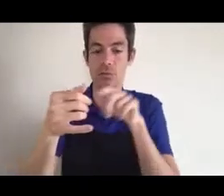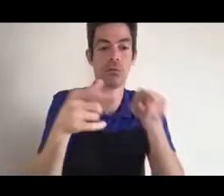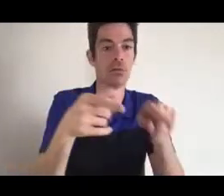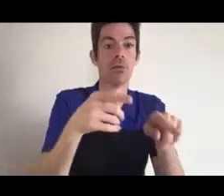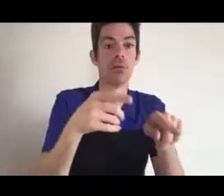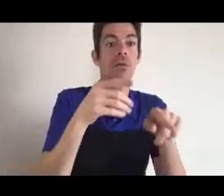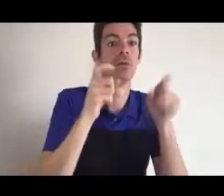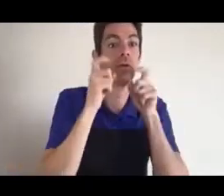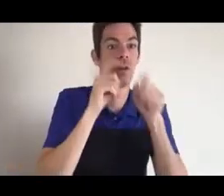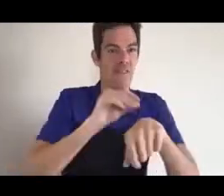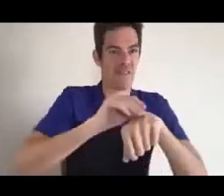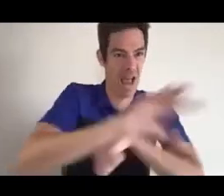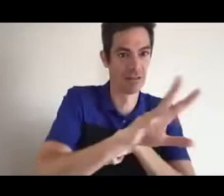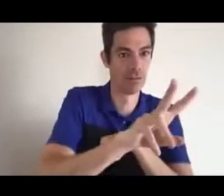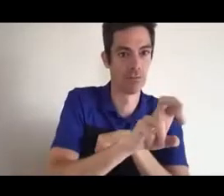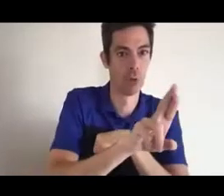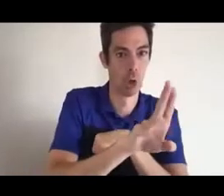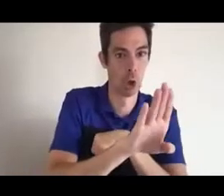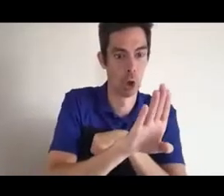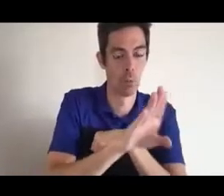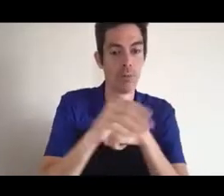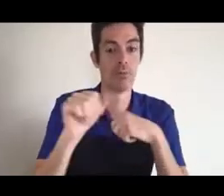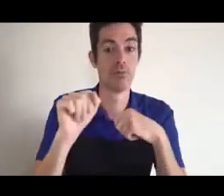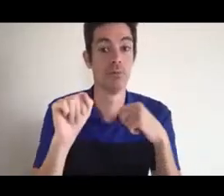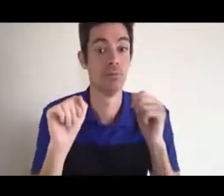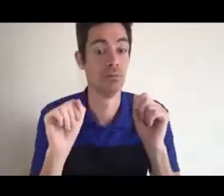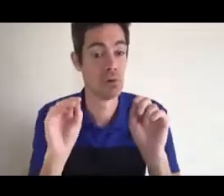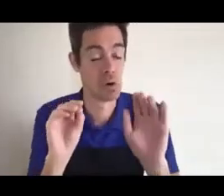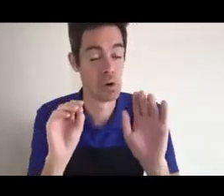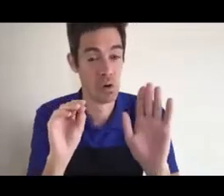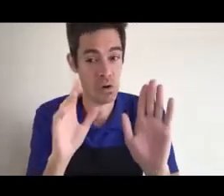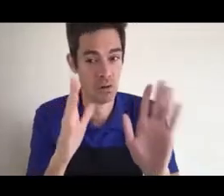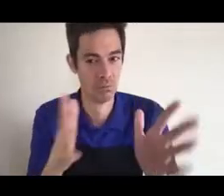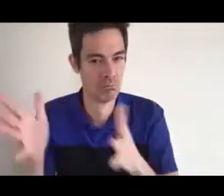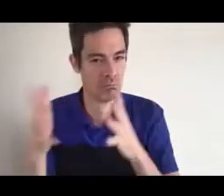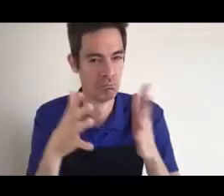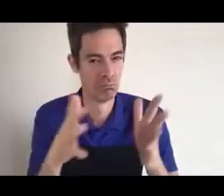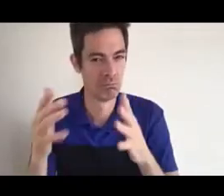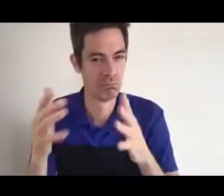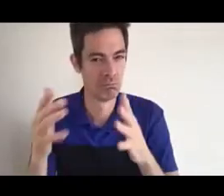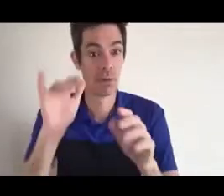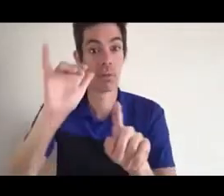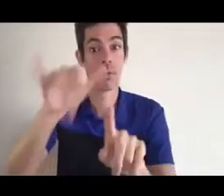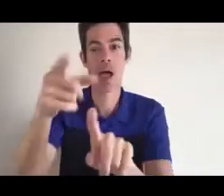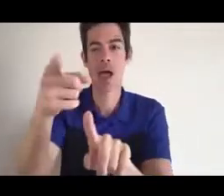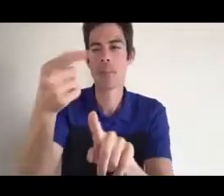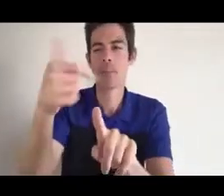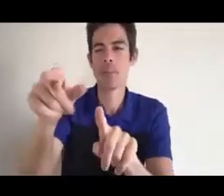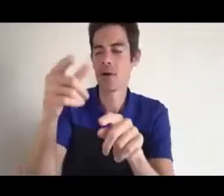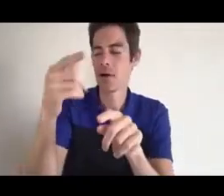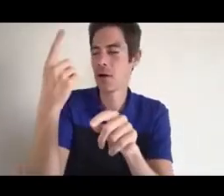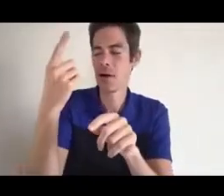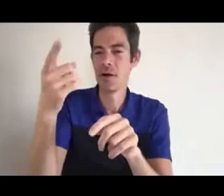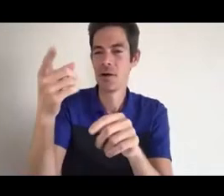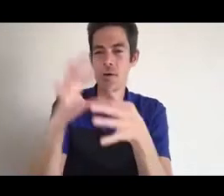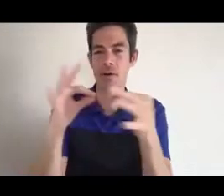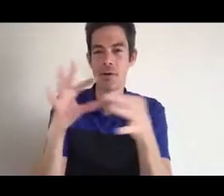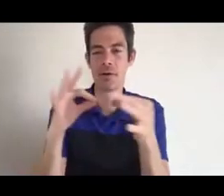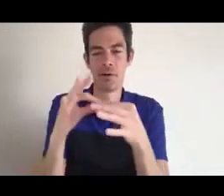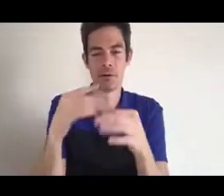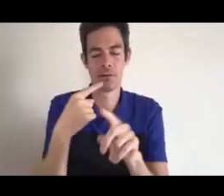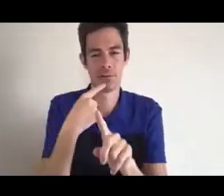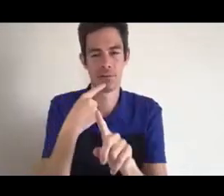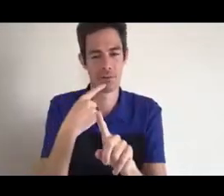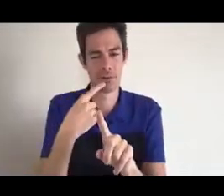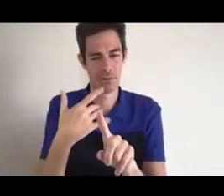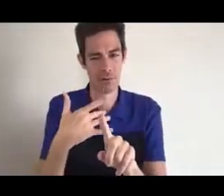with what facial expressions affect an adjective. These facial expressions affect a verb. Okay, so